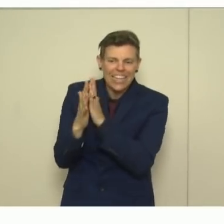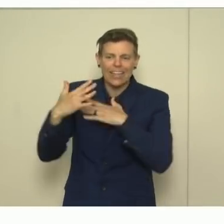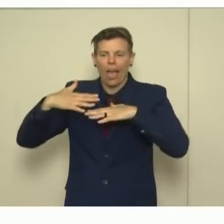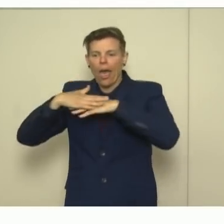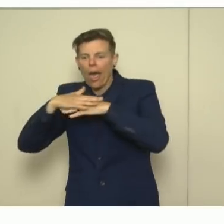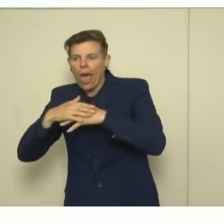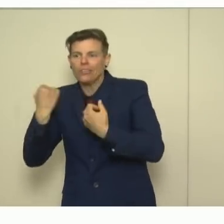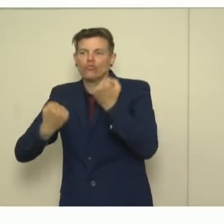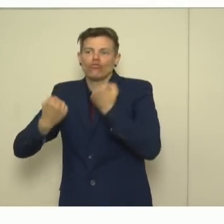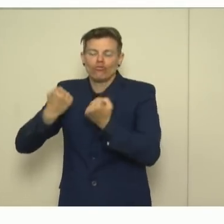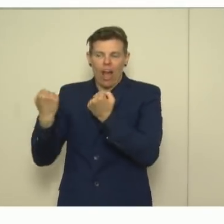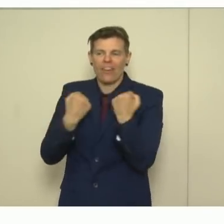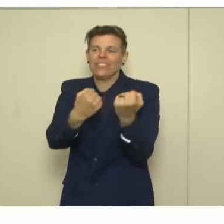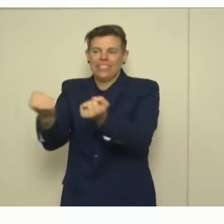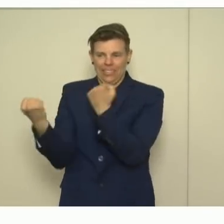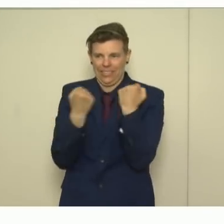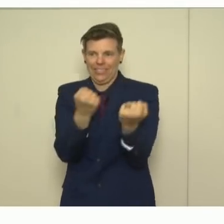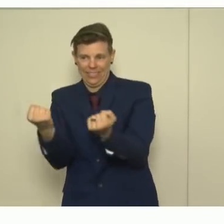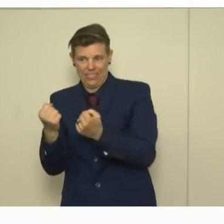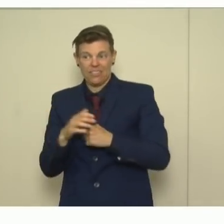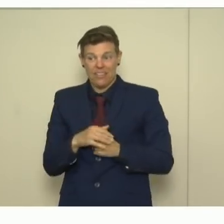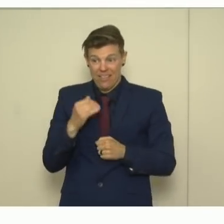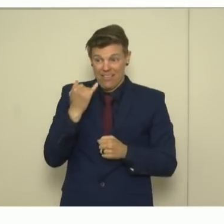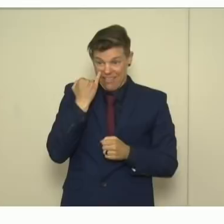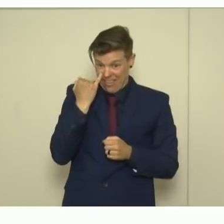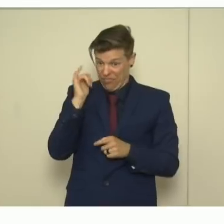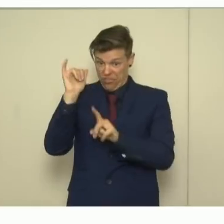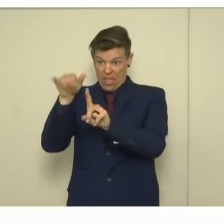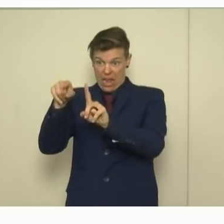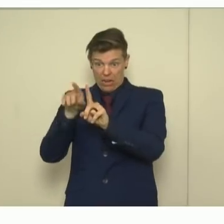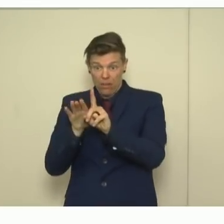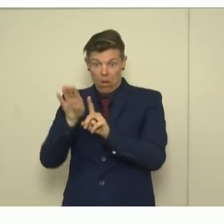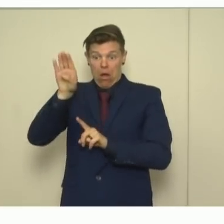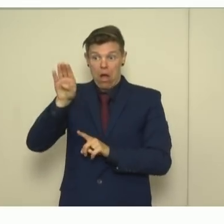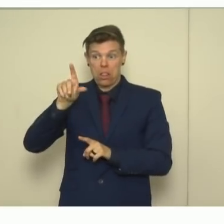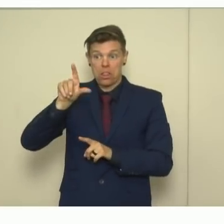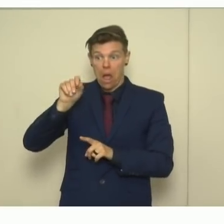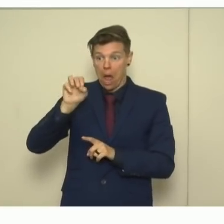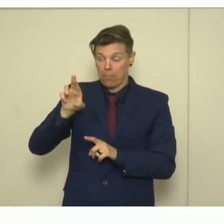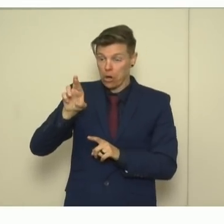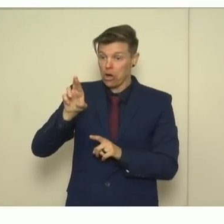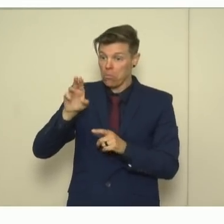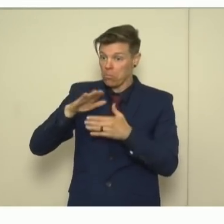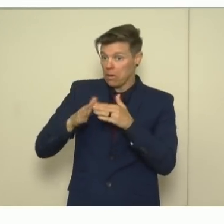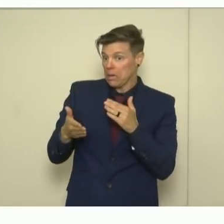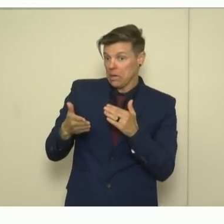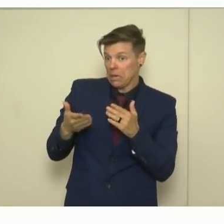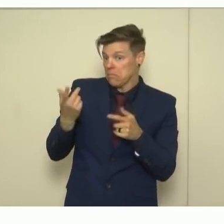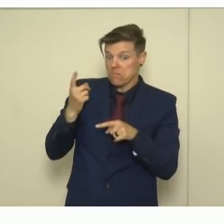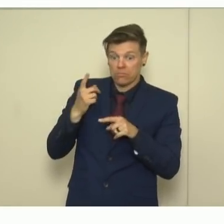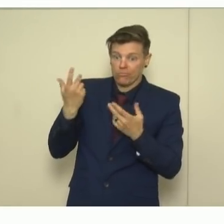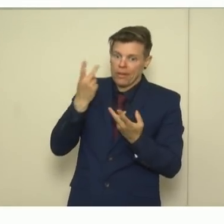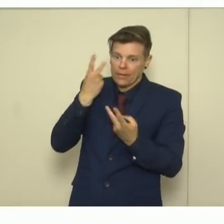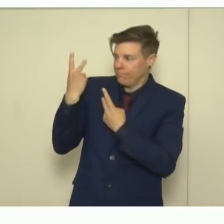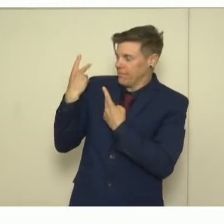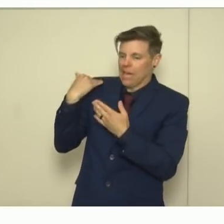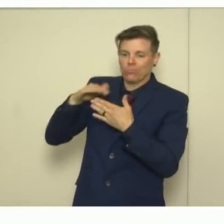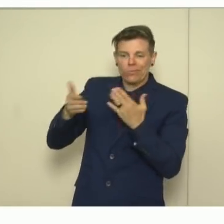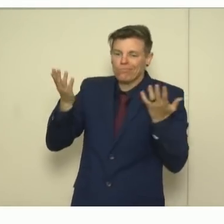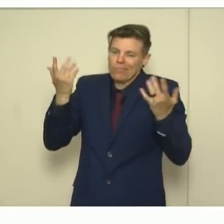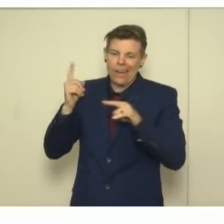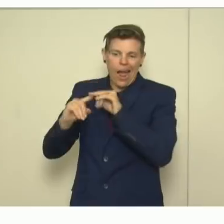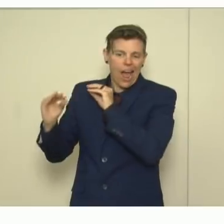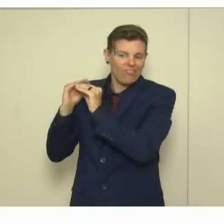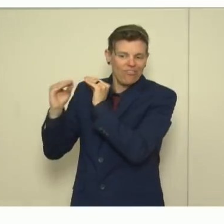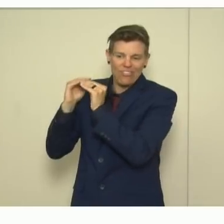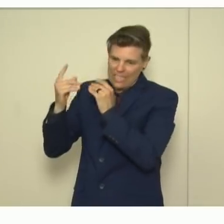want to, if that's Labor Day weekend, that's okay, it's over, there's nothing we can do about it. But it's just a reminder to stay at home, because those flat curves